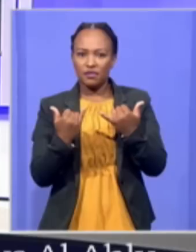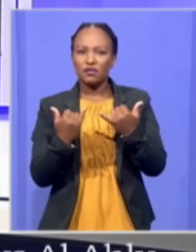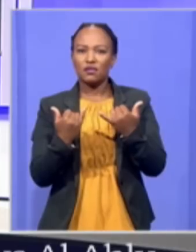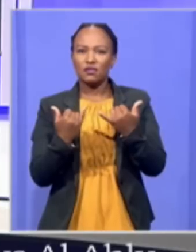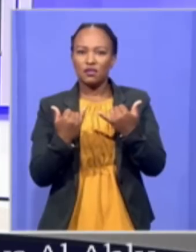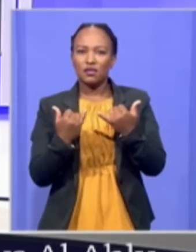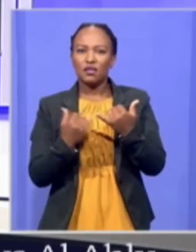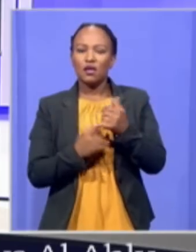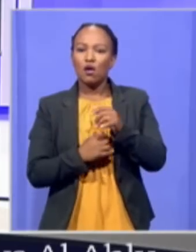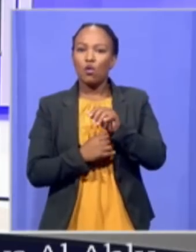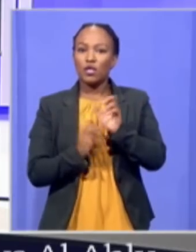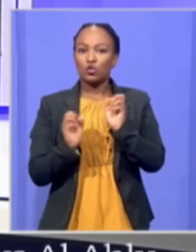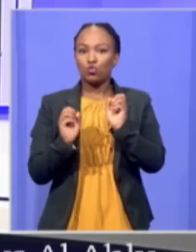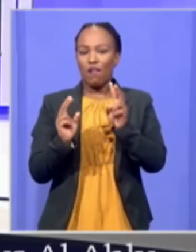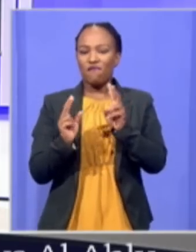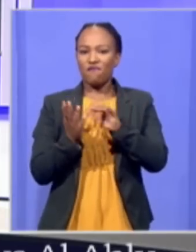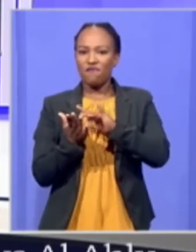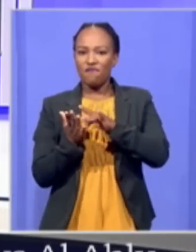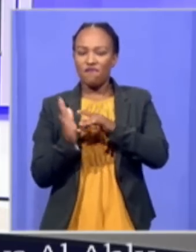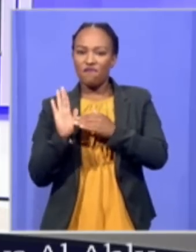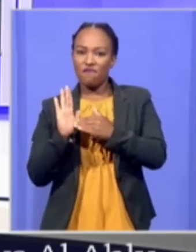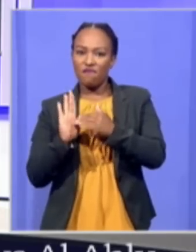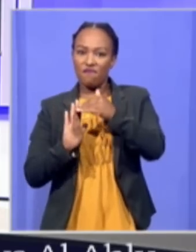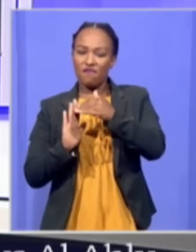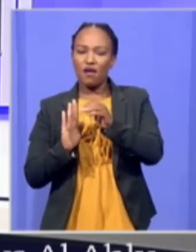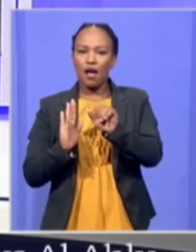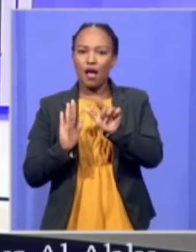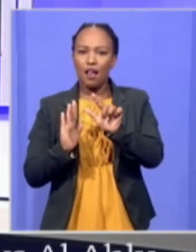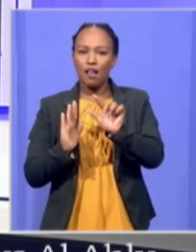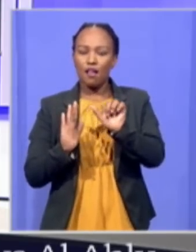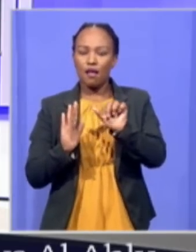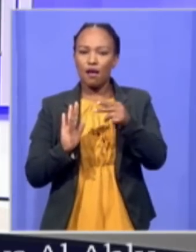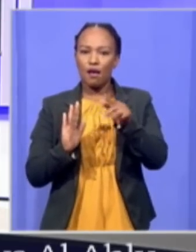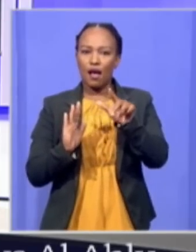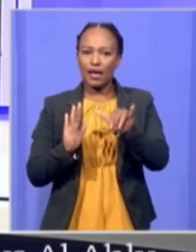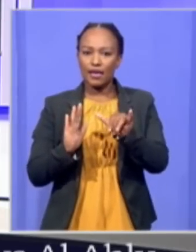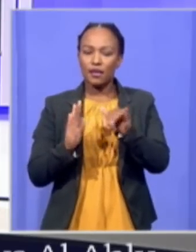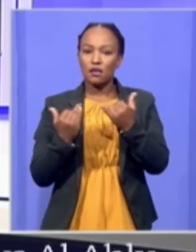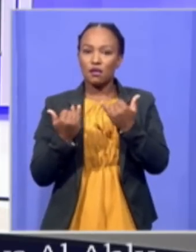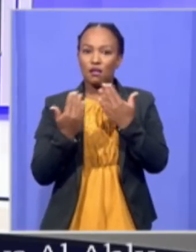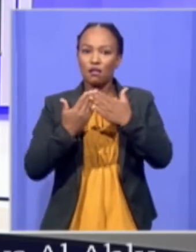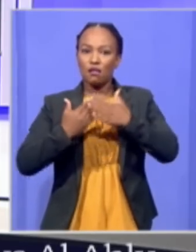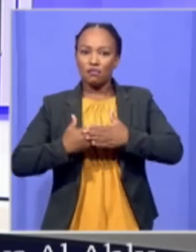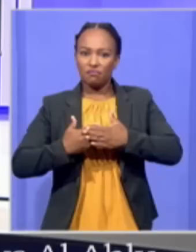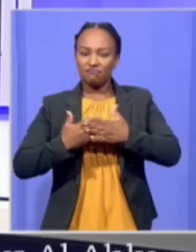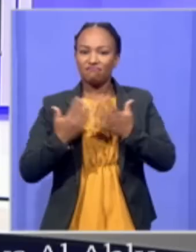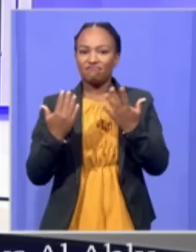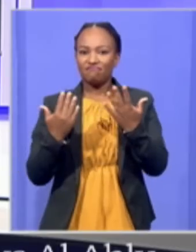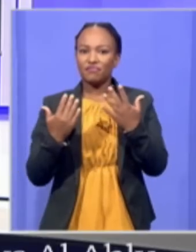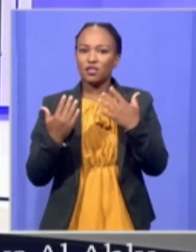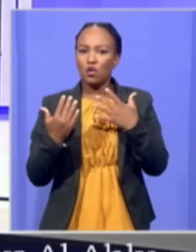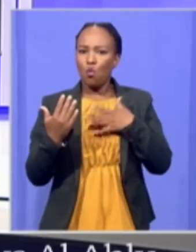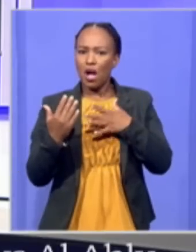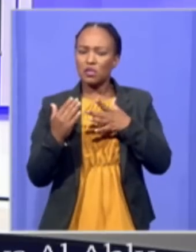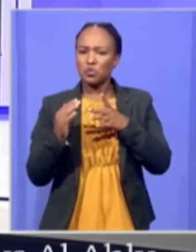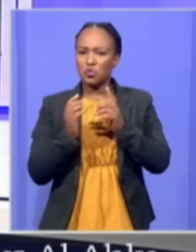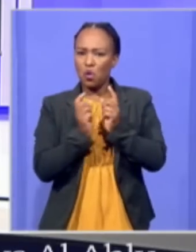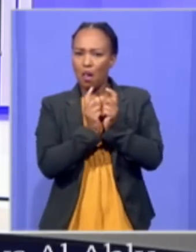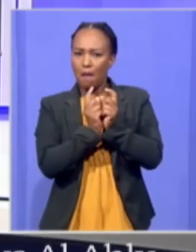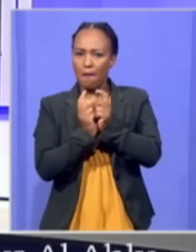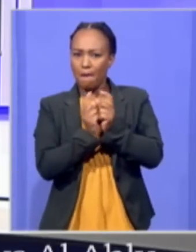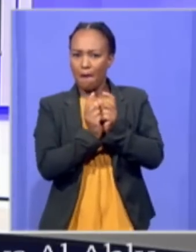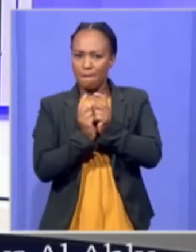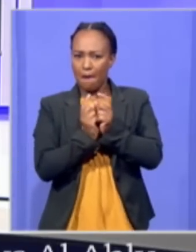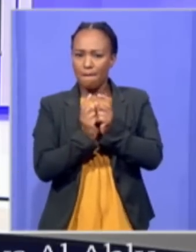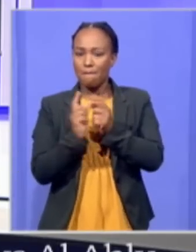legala bo lesomepedi Al Ahly ka Mokibelo. Papadi yeo e tla ralokela mathapama gare ga phišo ya go ntšha noga moleteng gomme